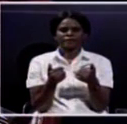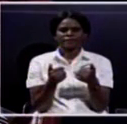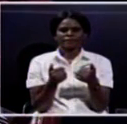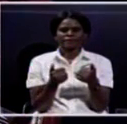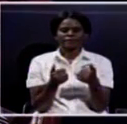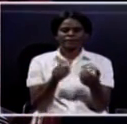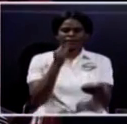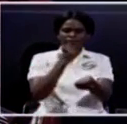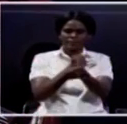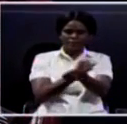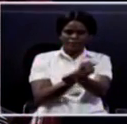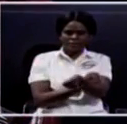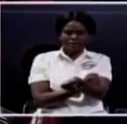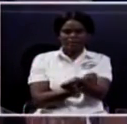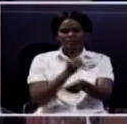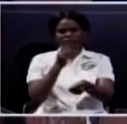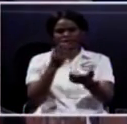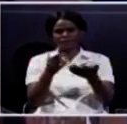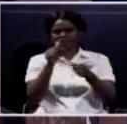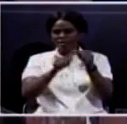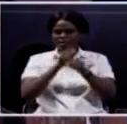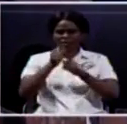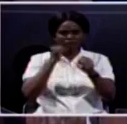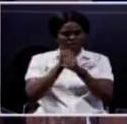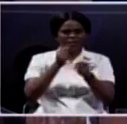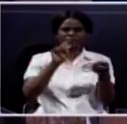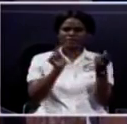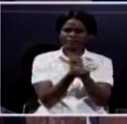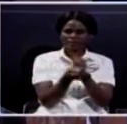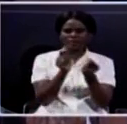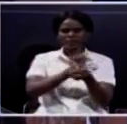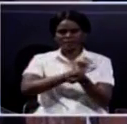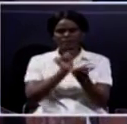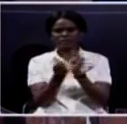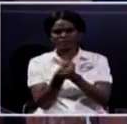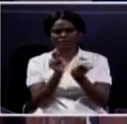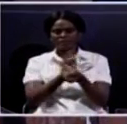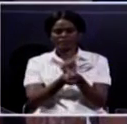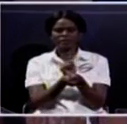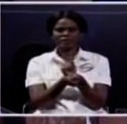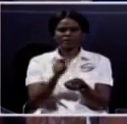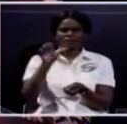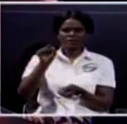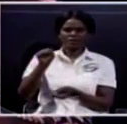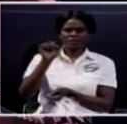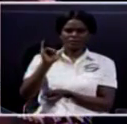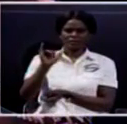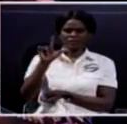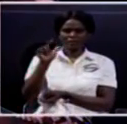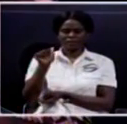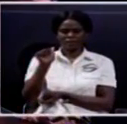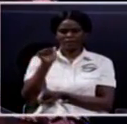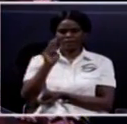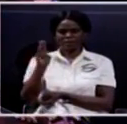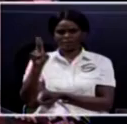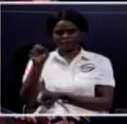of syllabus, in terms of changes, it's almost every year you are introducing new things. It's lessons in vernacular, it's